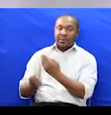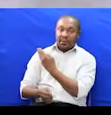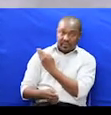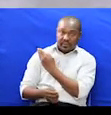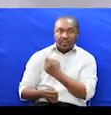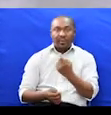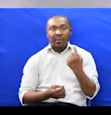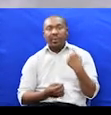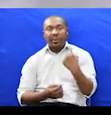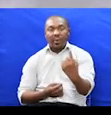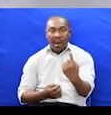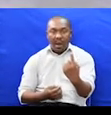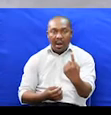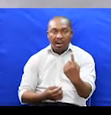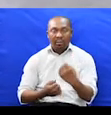What